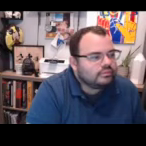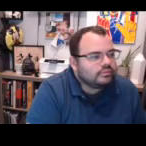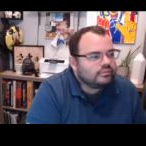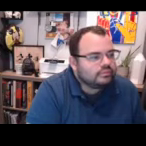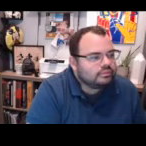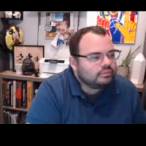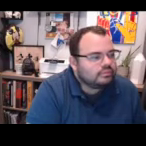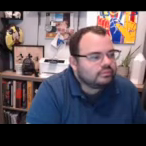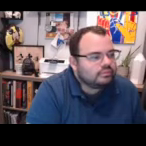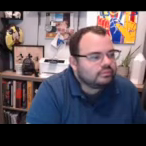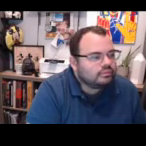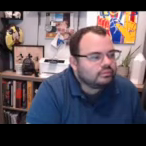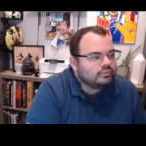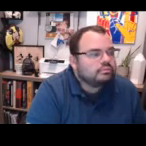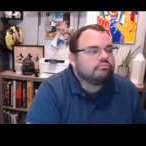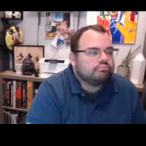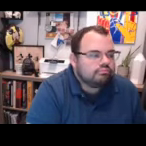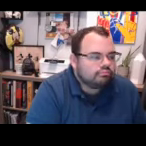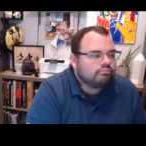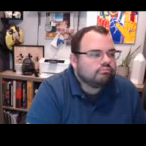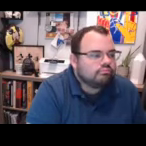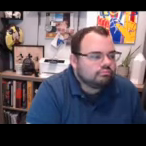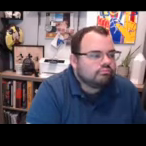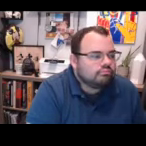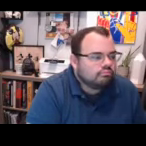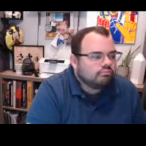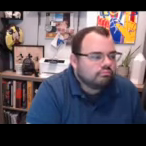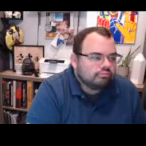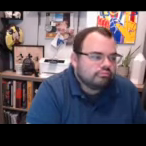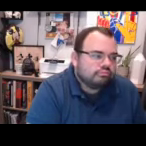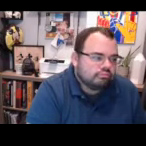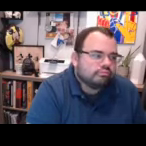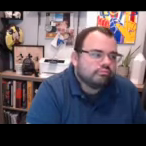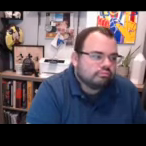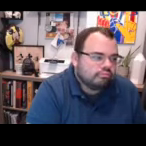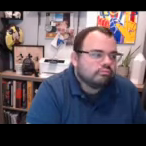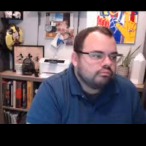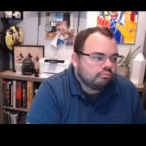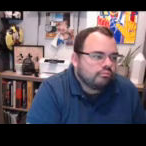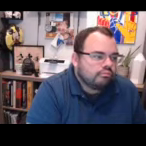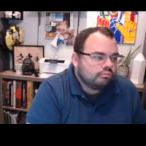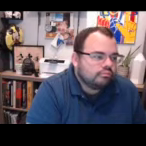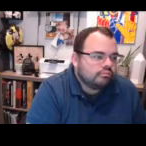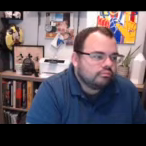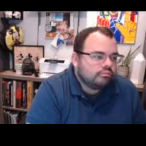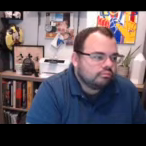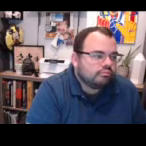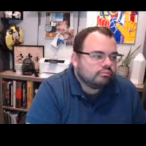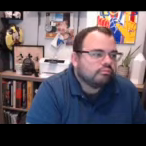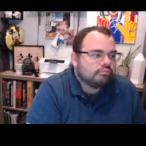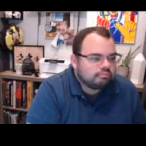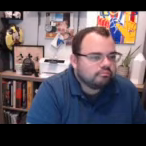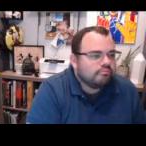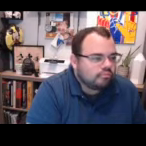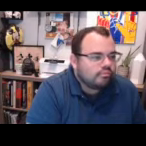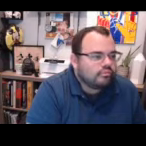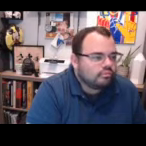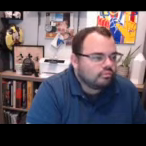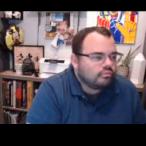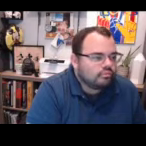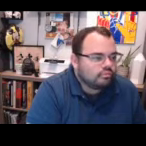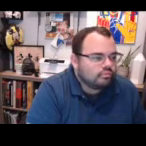like growing up with that language is very important for them. But like the cochlear, as for like doing the cochlear